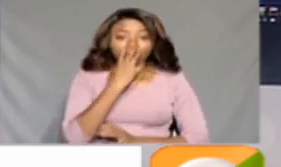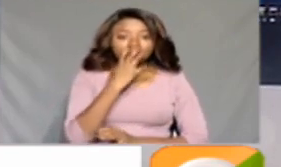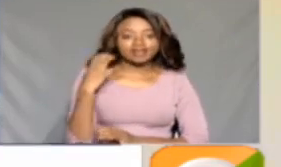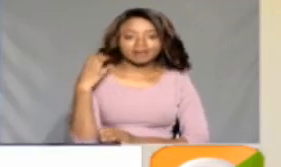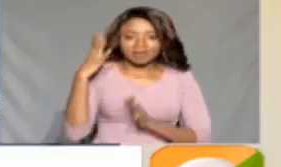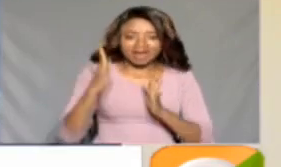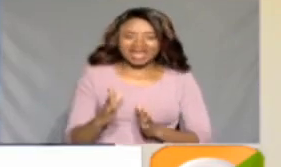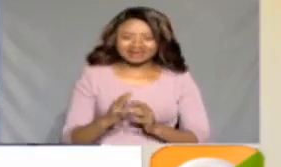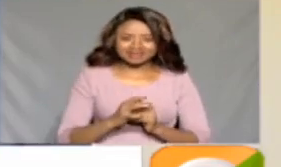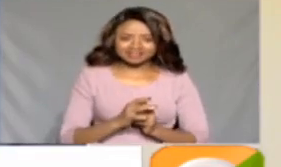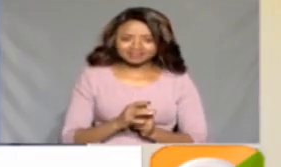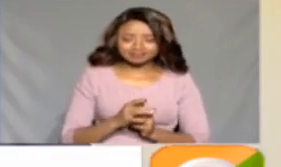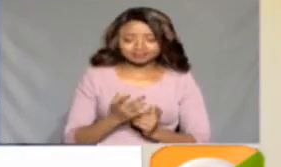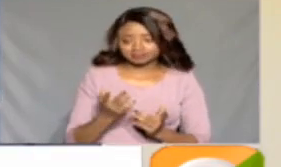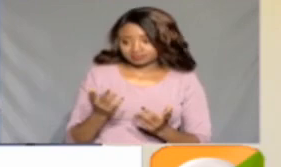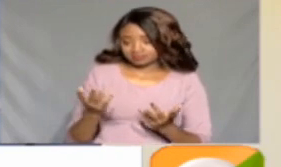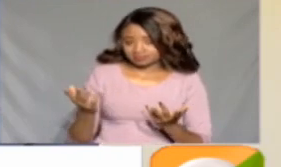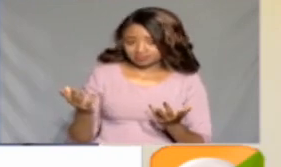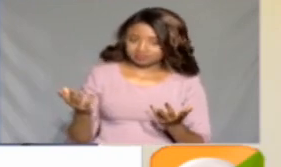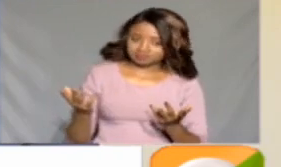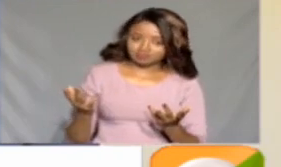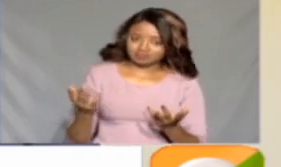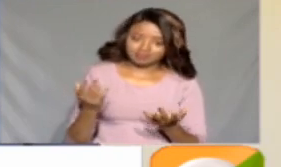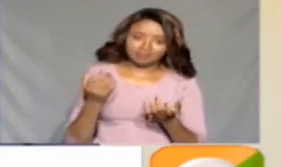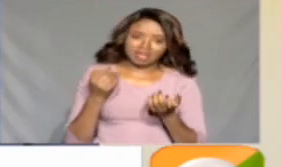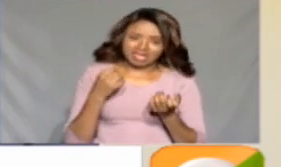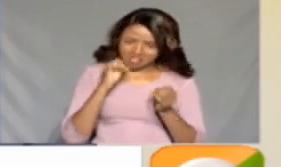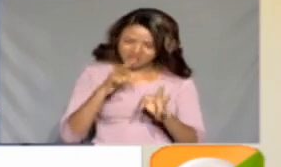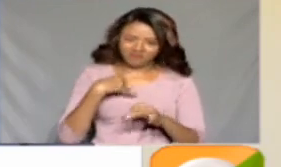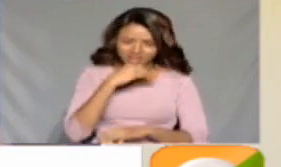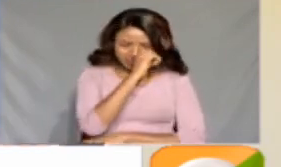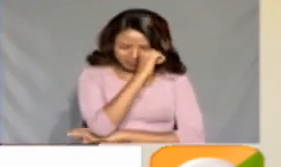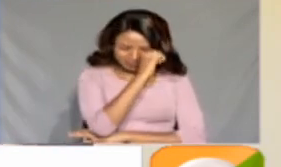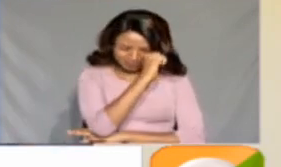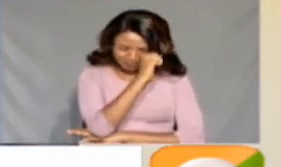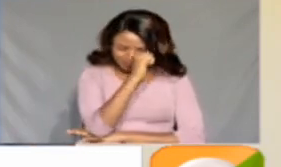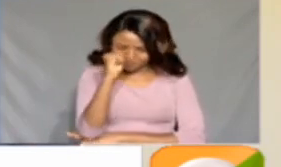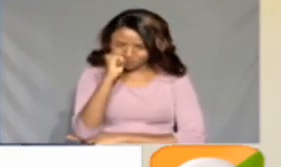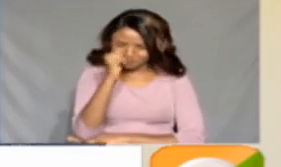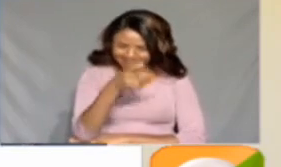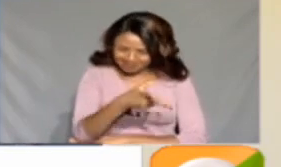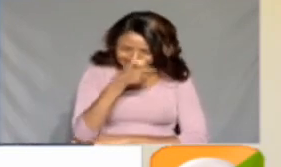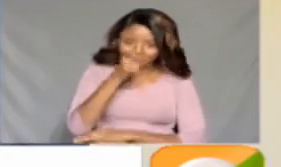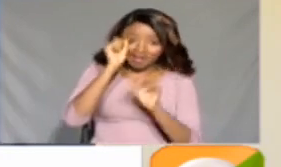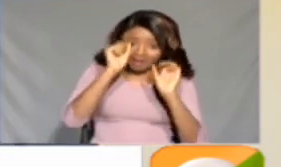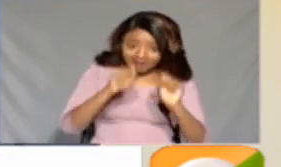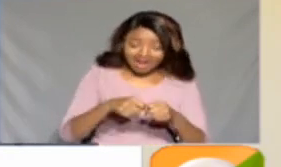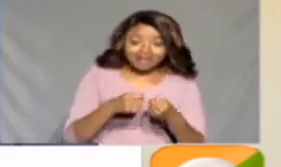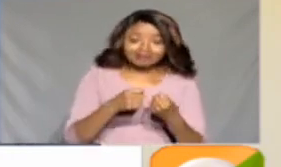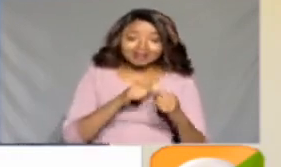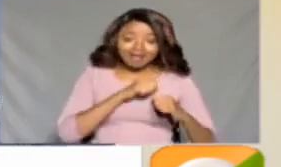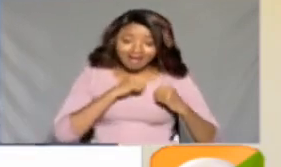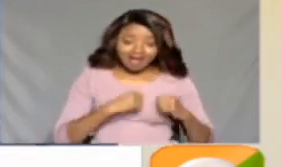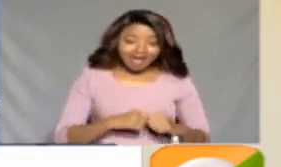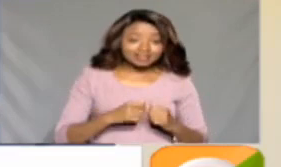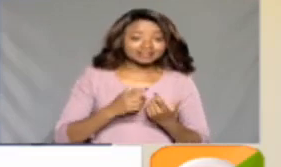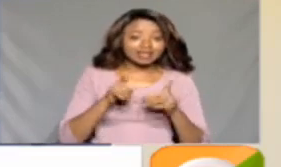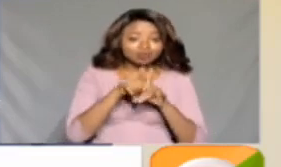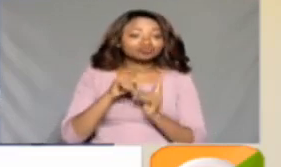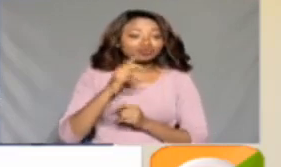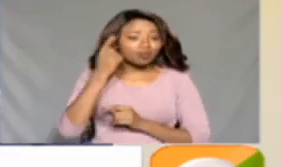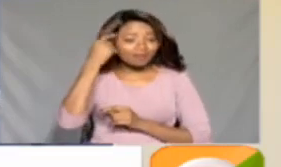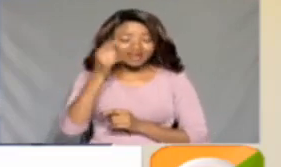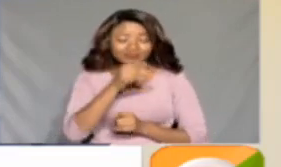is? Well, I wish I could know the President's heart and mind. I know what he has done. He has received Mariga officially at State